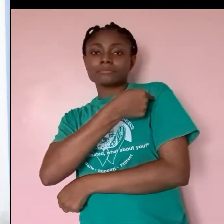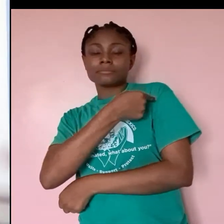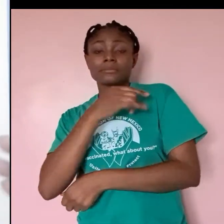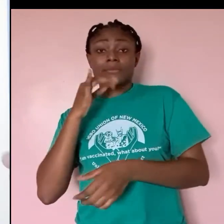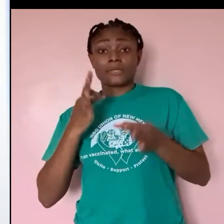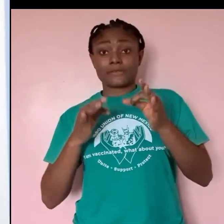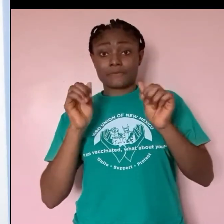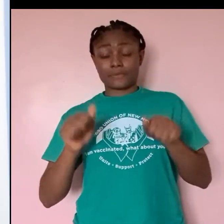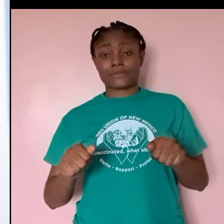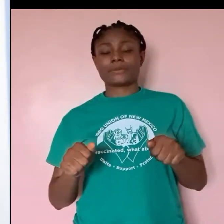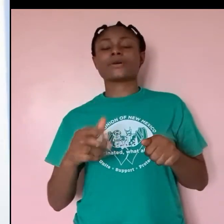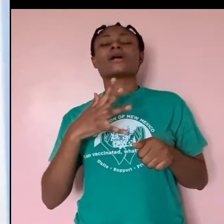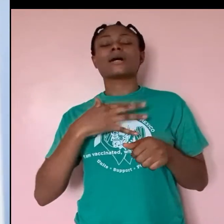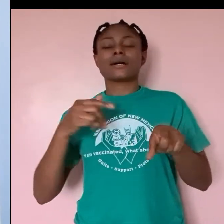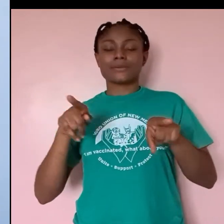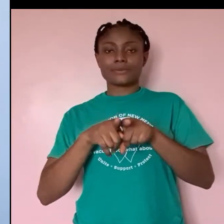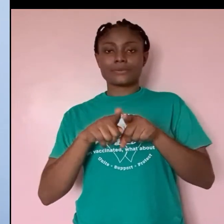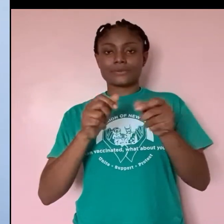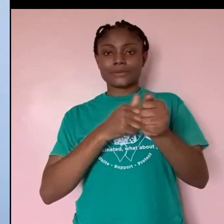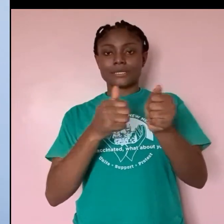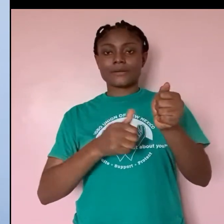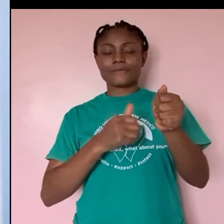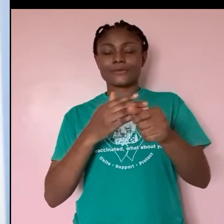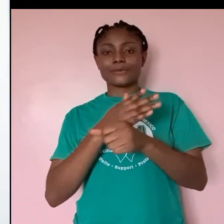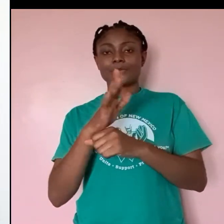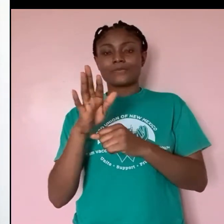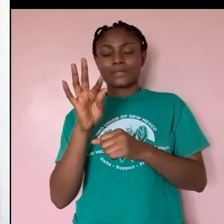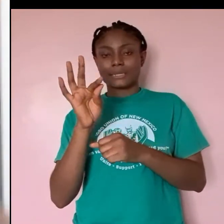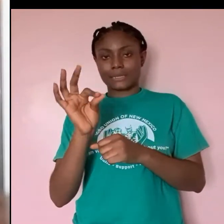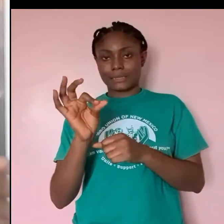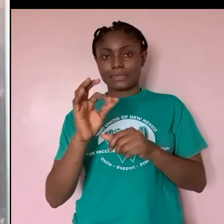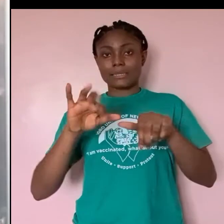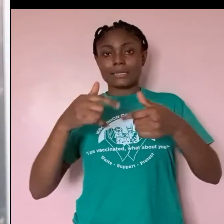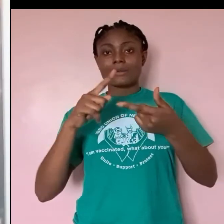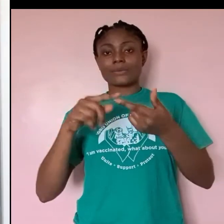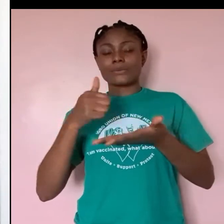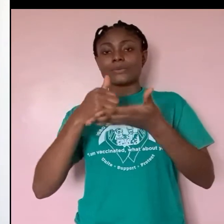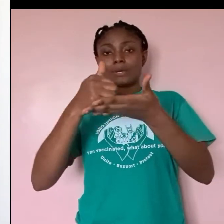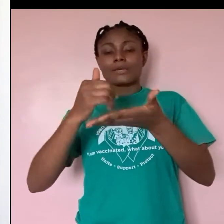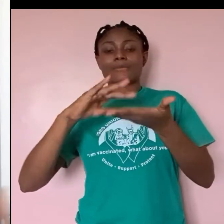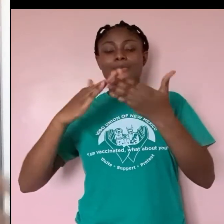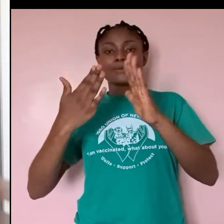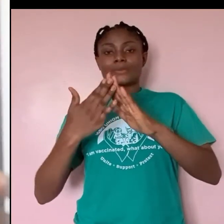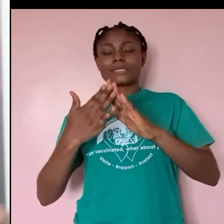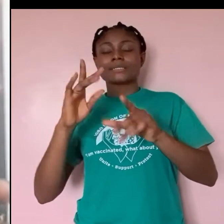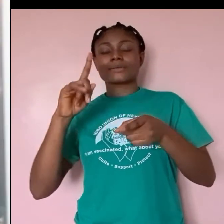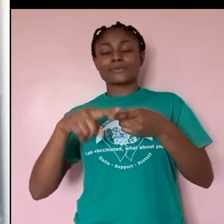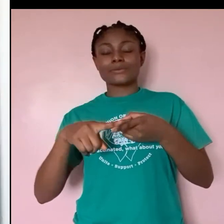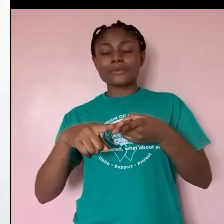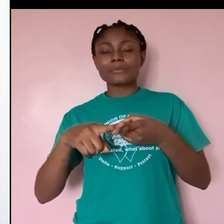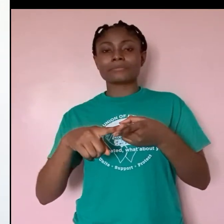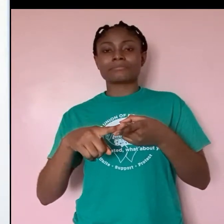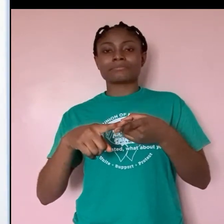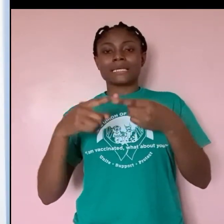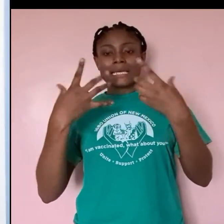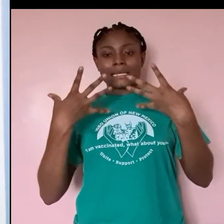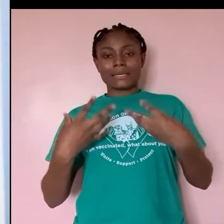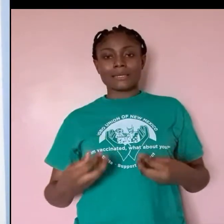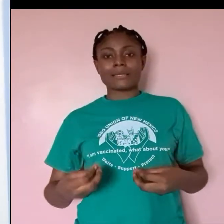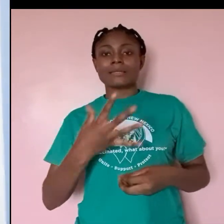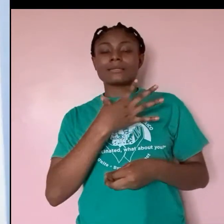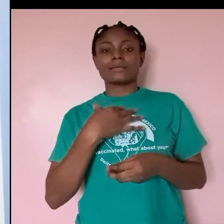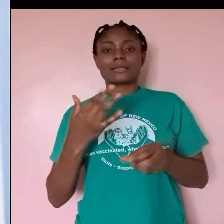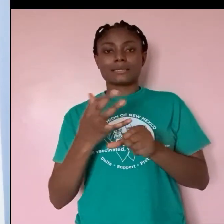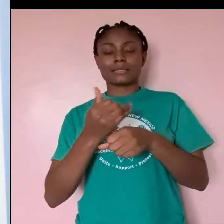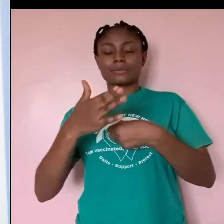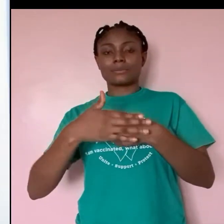possible, and also avoid COVID-19. How to help the community to heal and get back